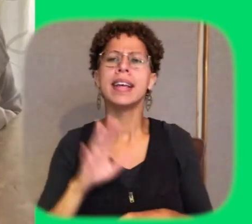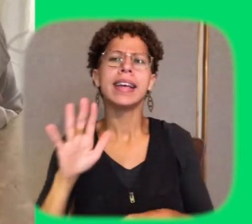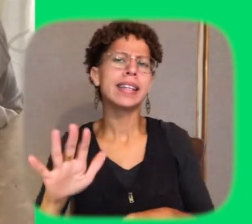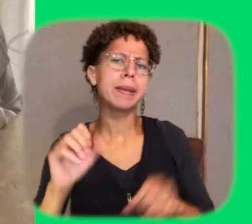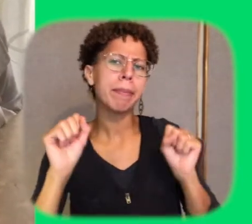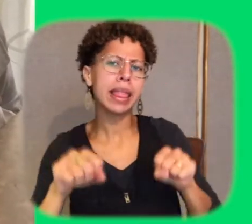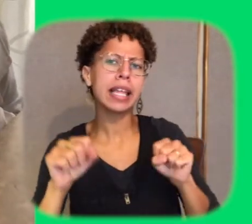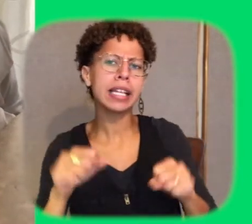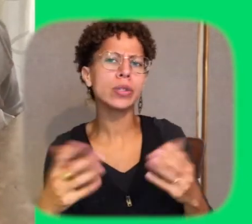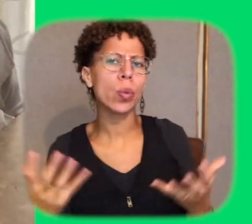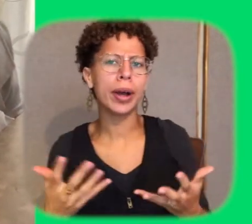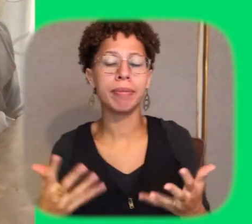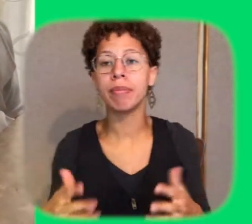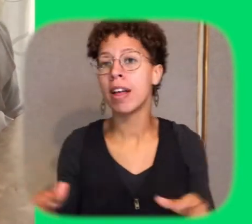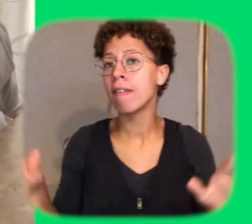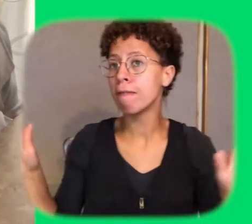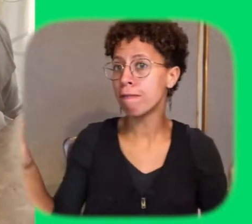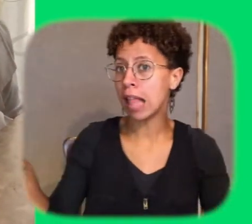To fly. Yeah.